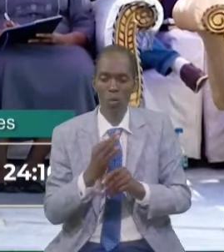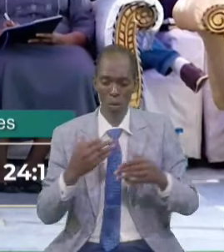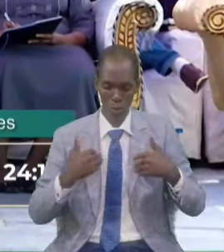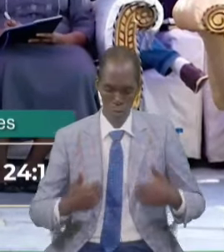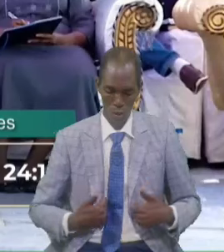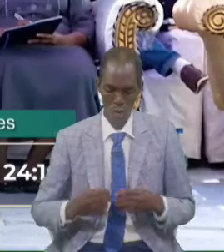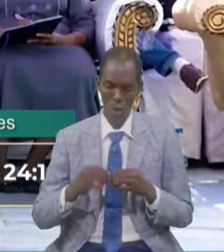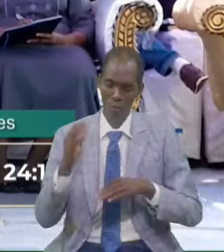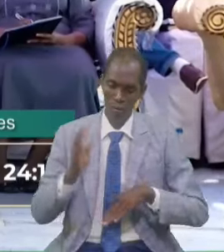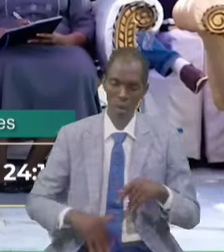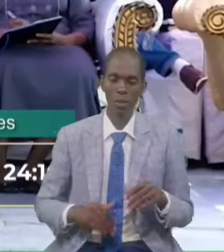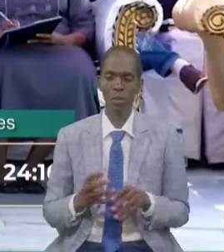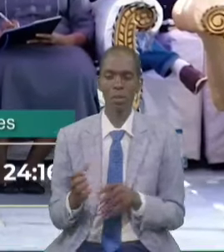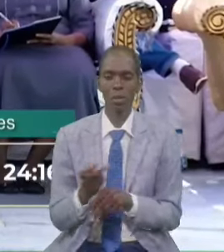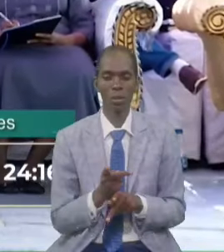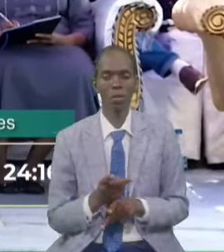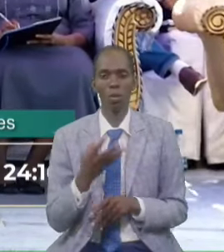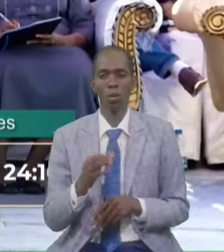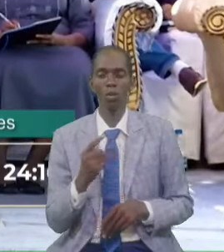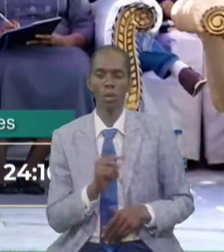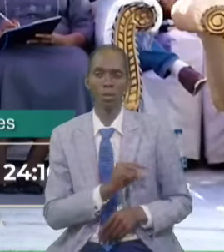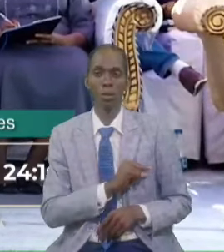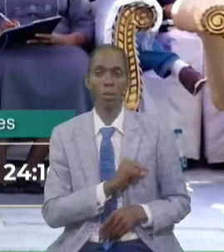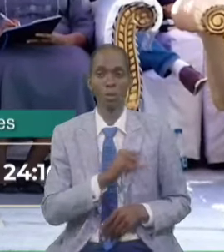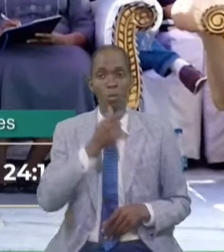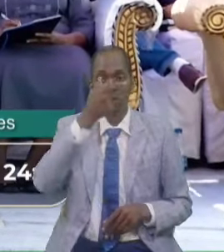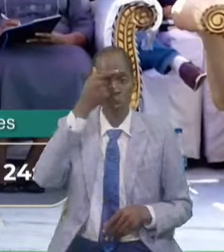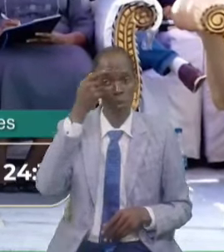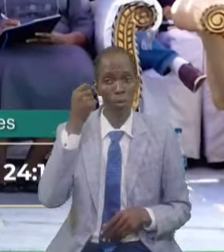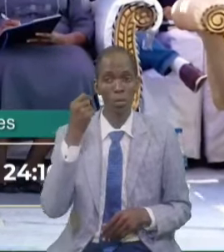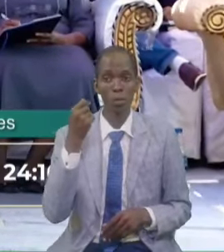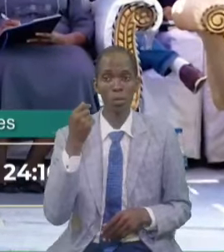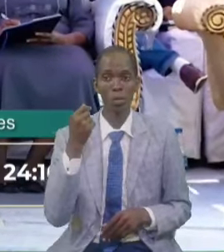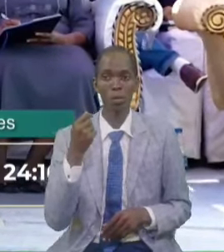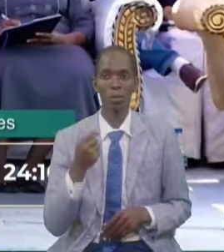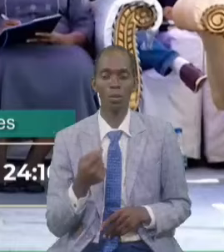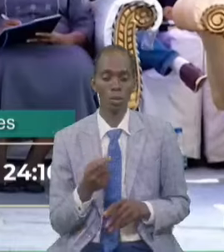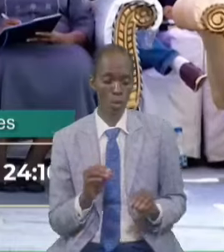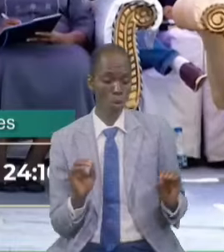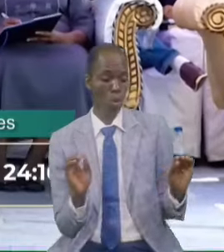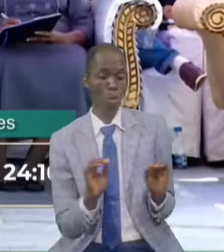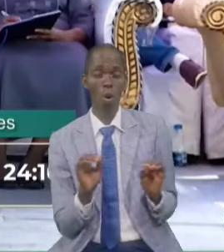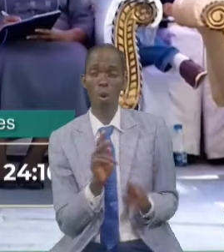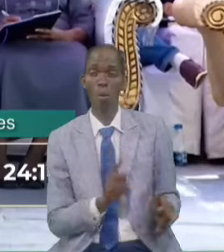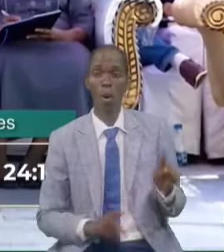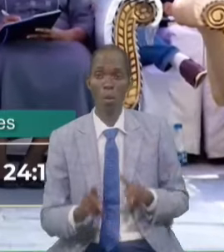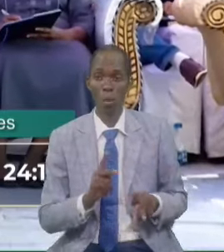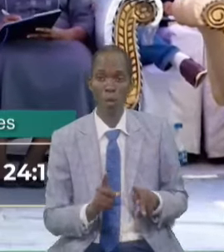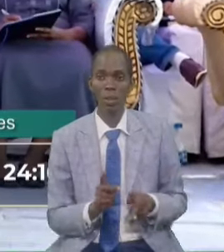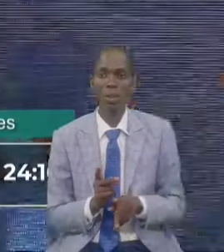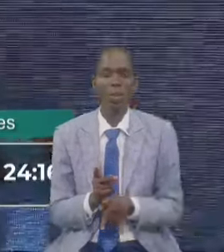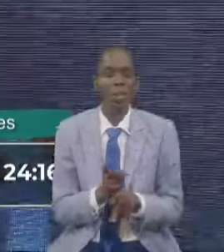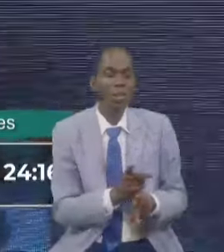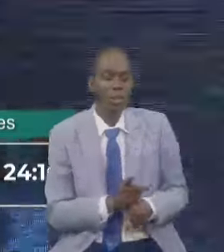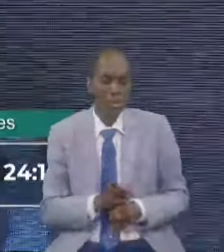conscience. Heroes var deham kante manasakshi gurinchi chaala jagratha vahistaru. Zeros take care of their body more than they take care of